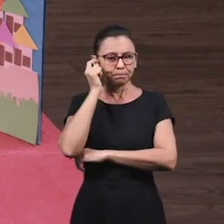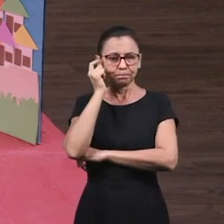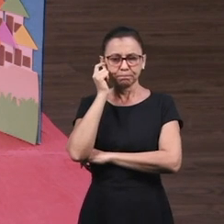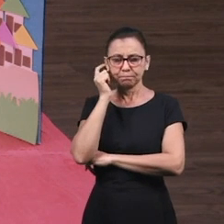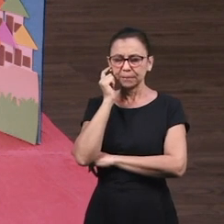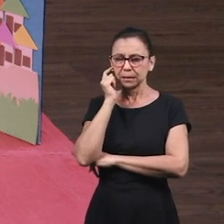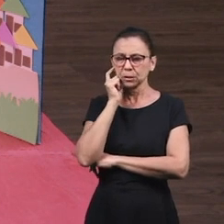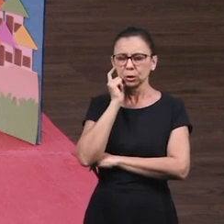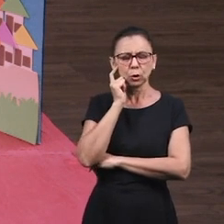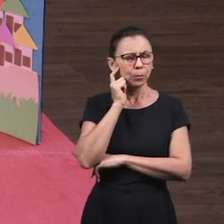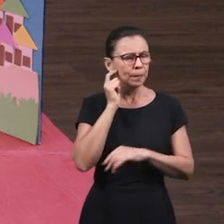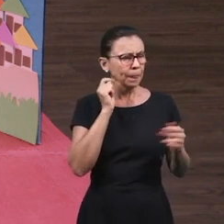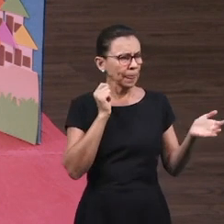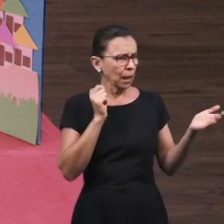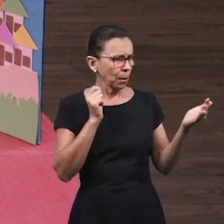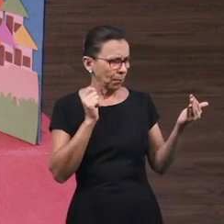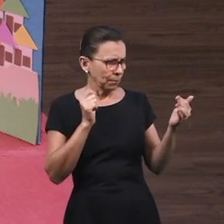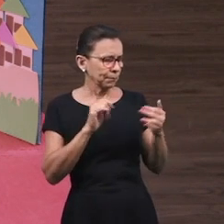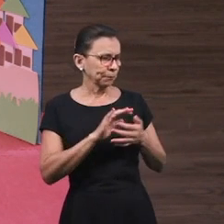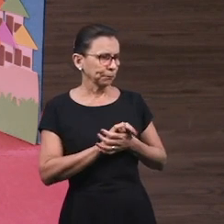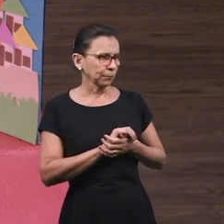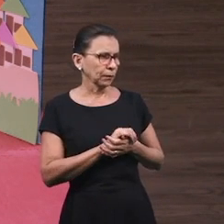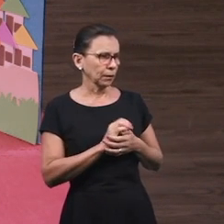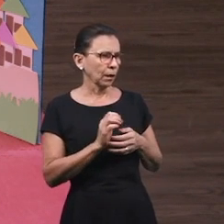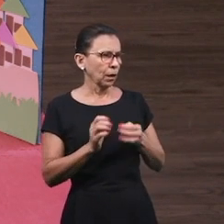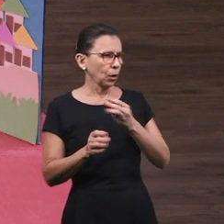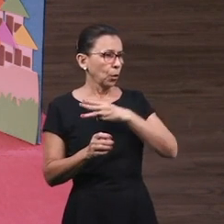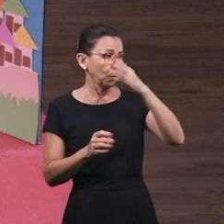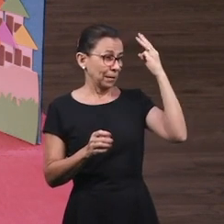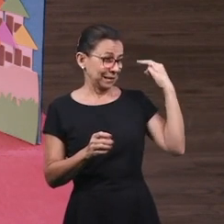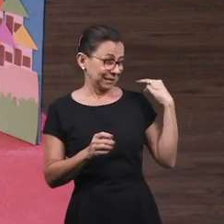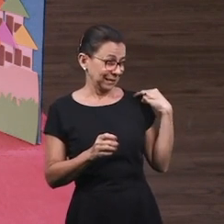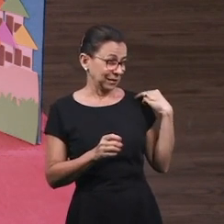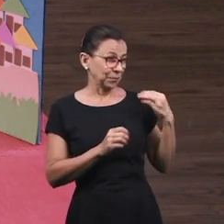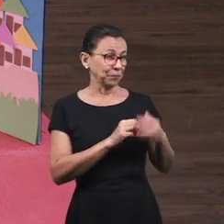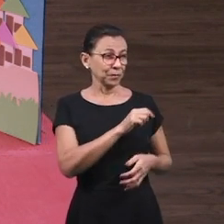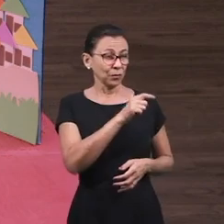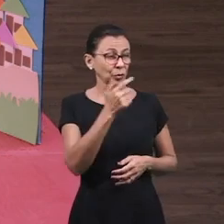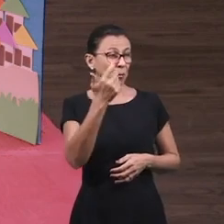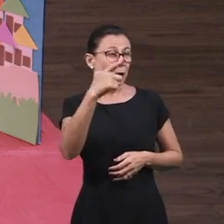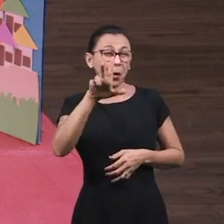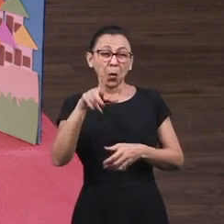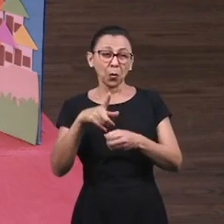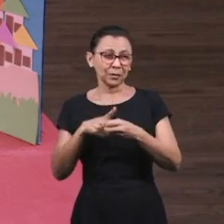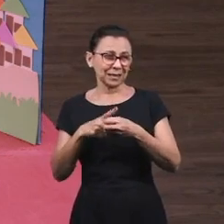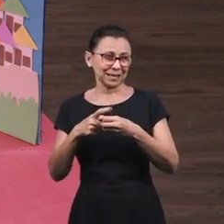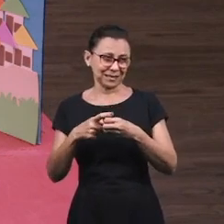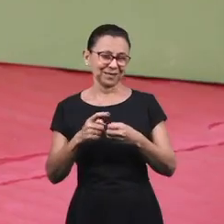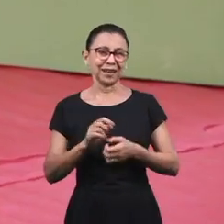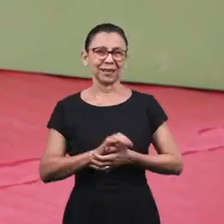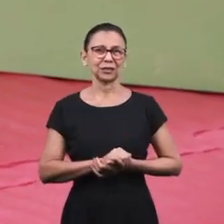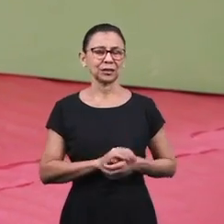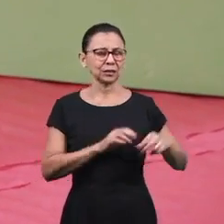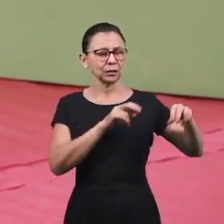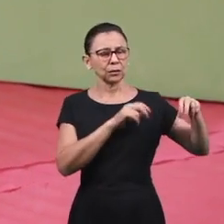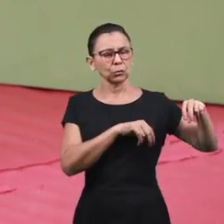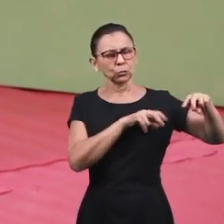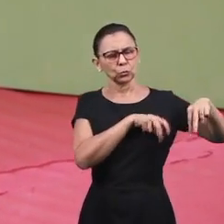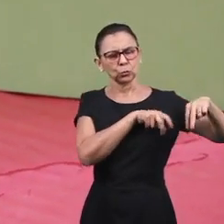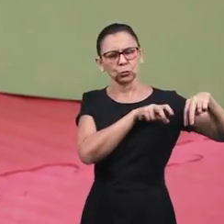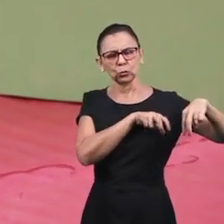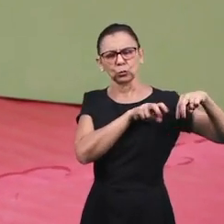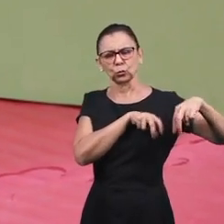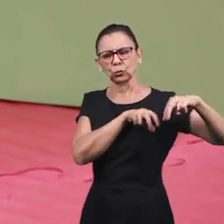And here in the city of Bethlehem, they looked for a place to stay because they were tired. Jesus was close to